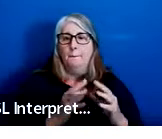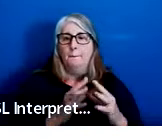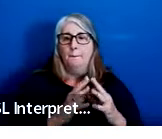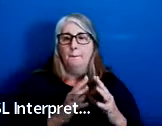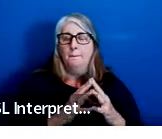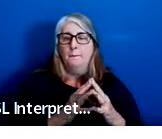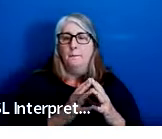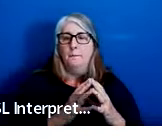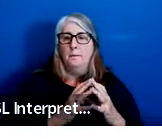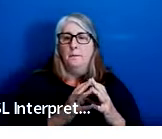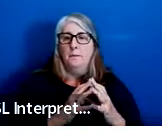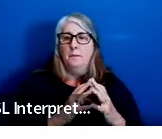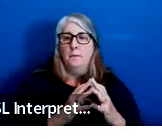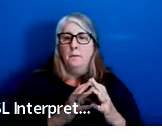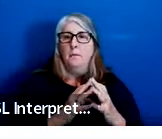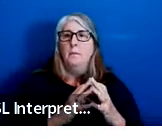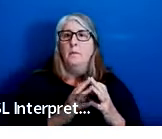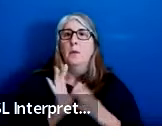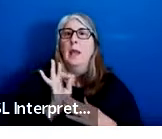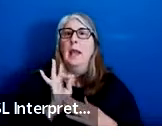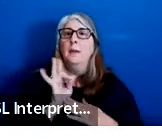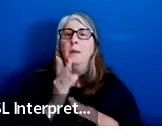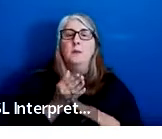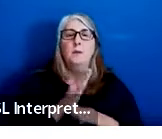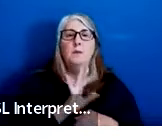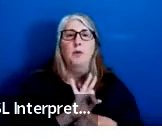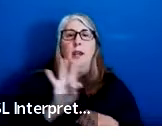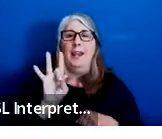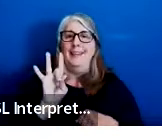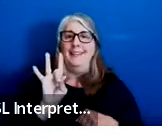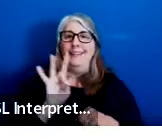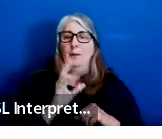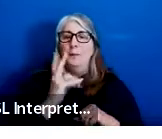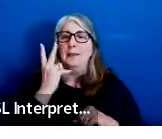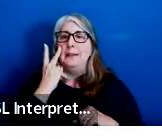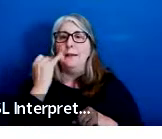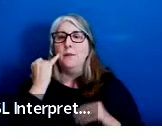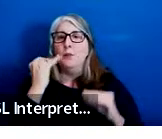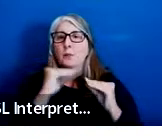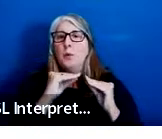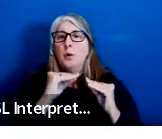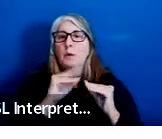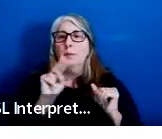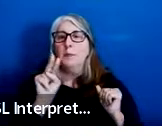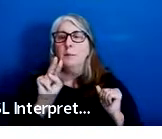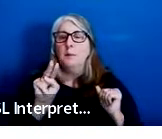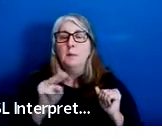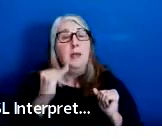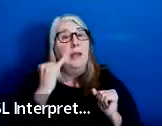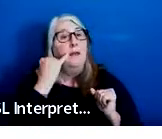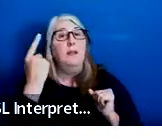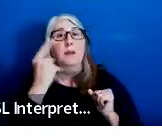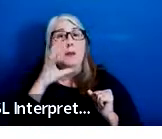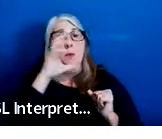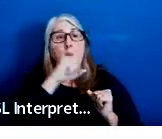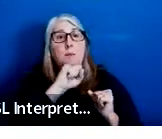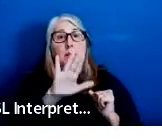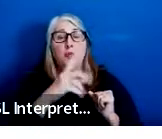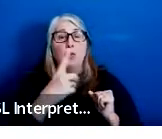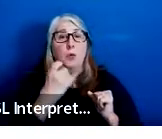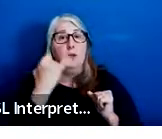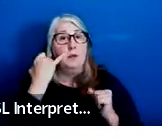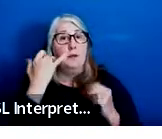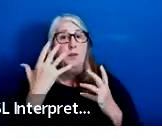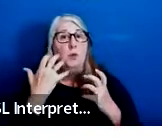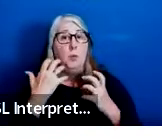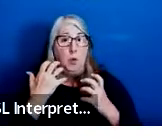Thinking we're 8 minutes shy of 8 o'clock. Let's see. If there's anyone who we missed your question, if you want to put